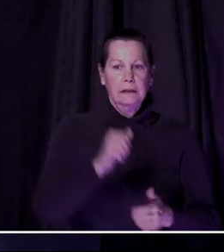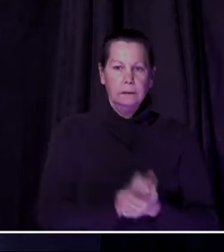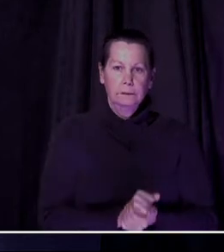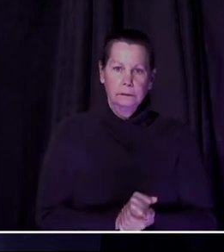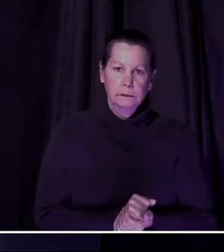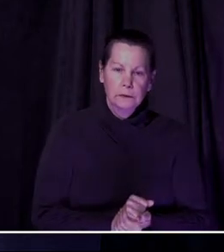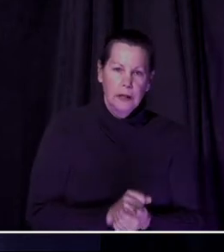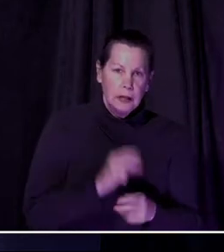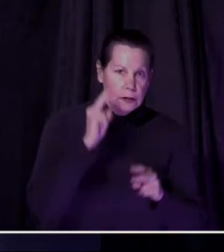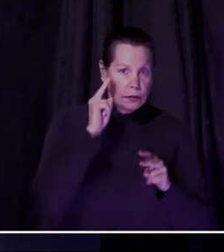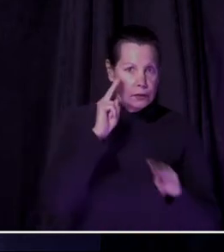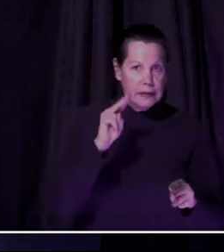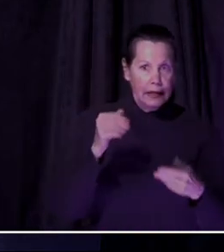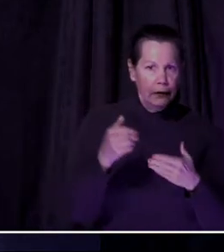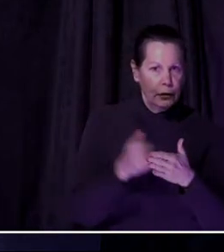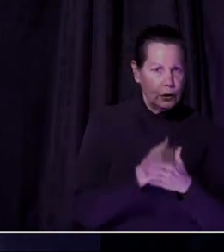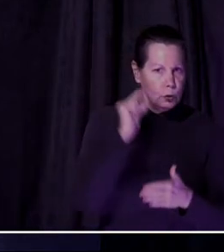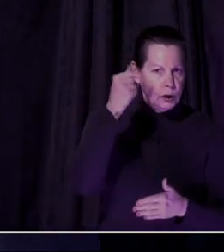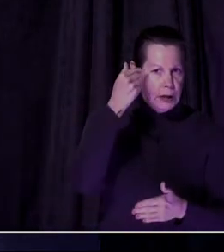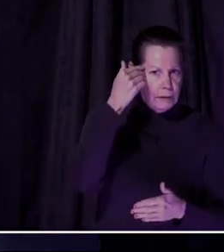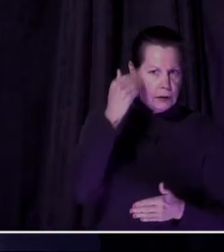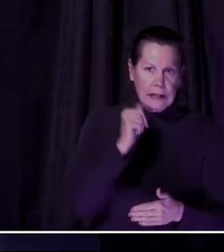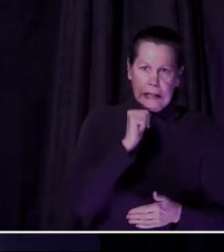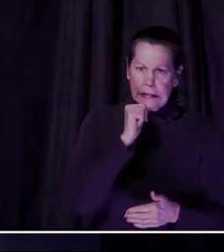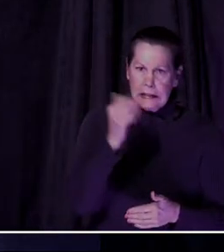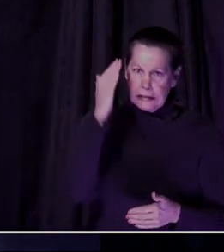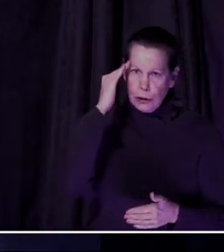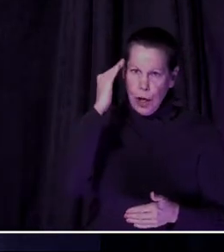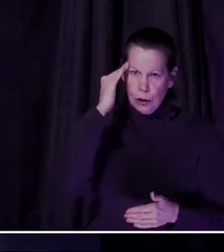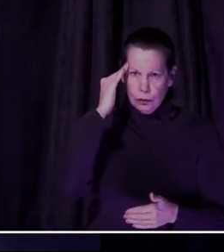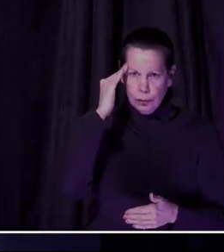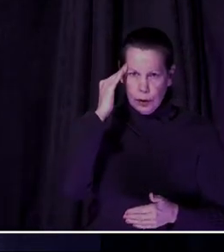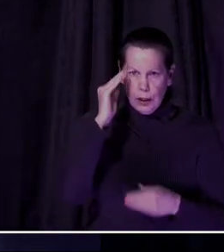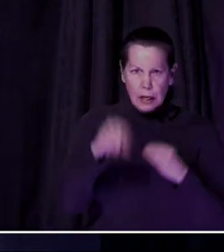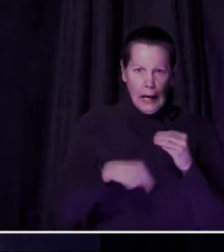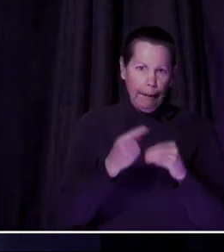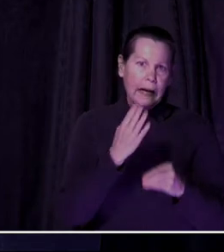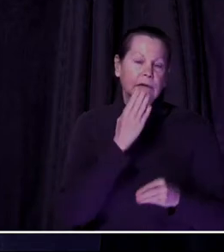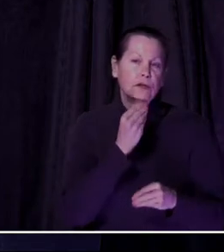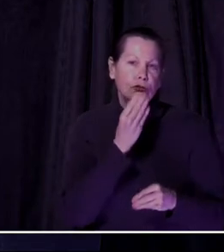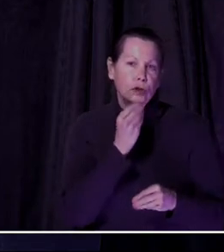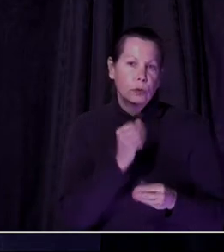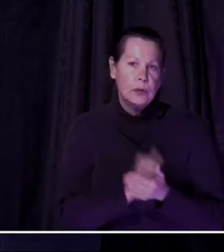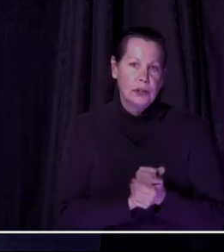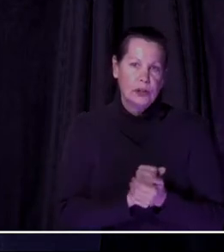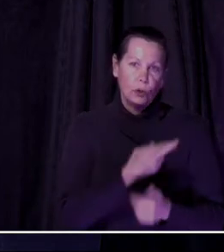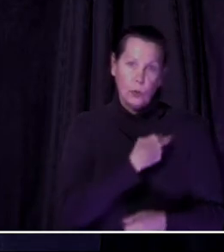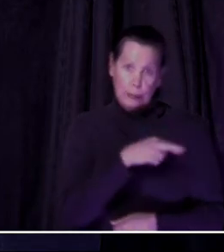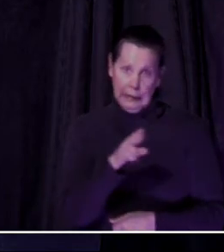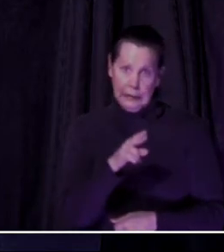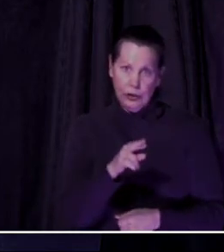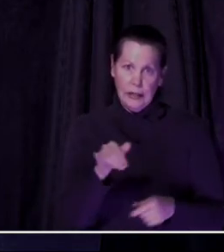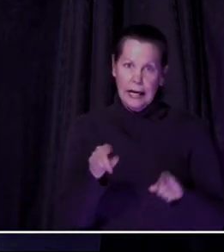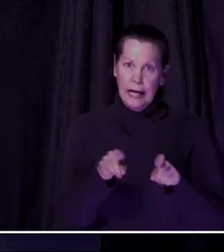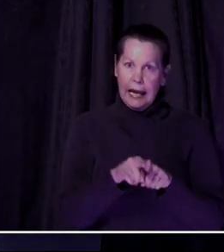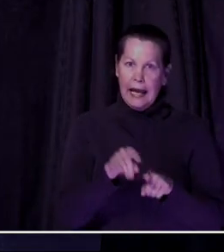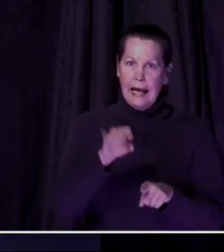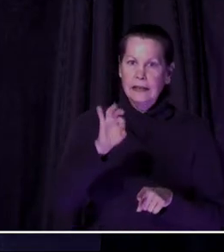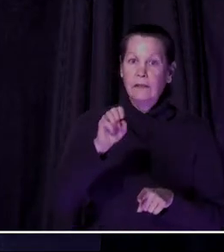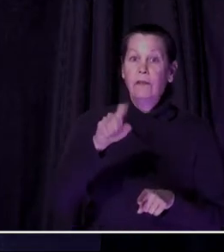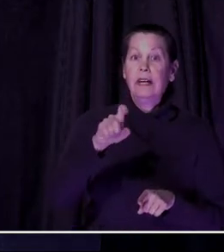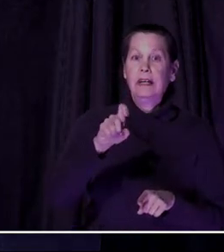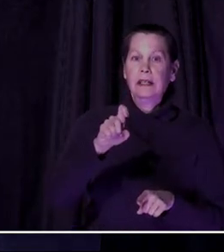And see, the new governor isn't as knowledgeable. He wasn't as knowledgeable about the Jewish religion as Felix was. Because you